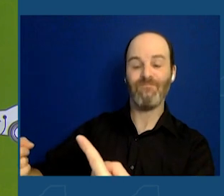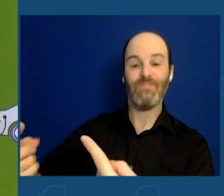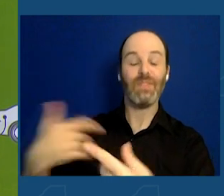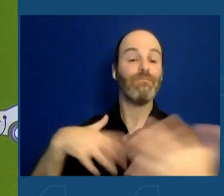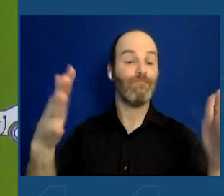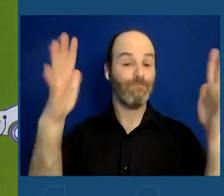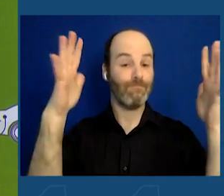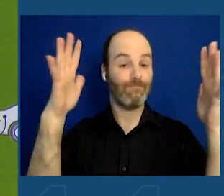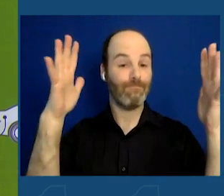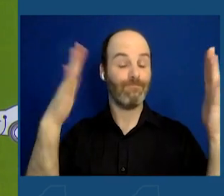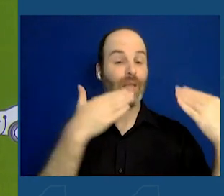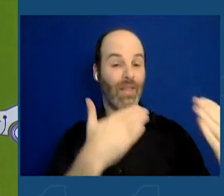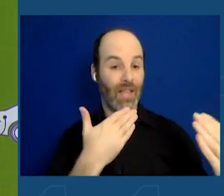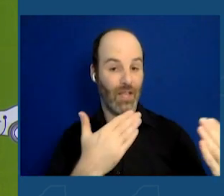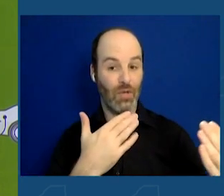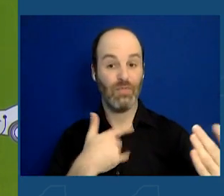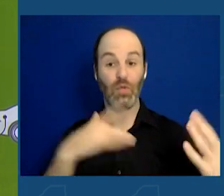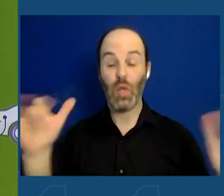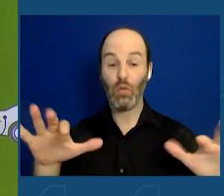Thank you.